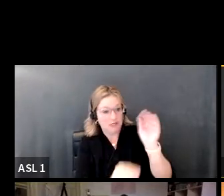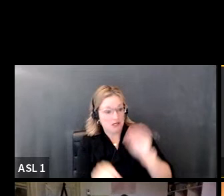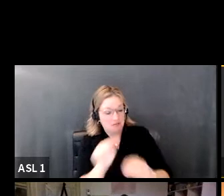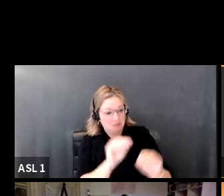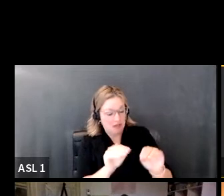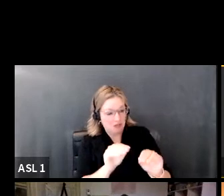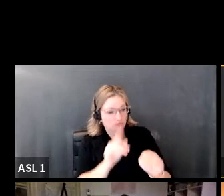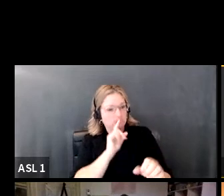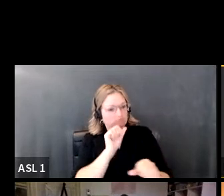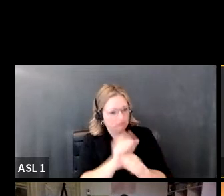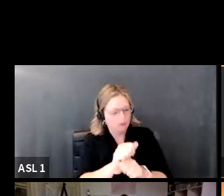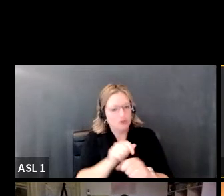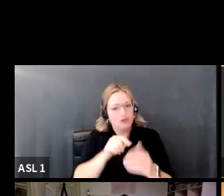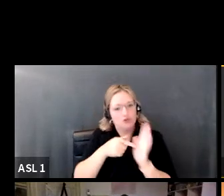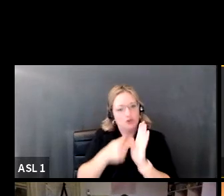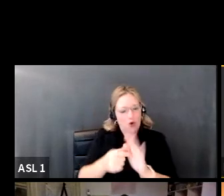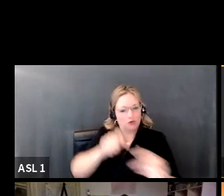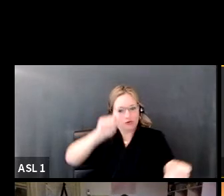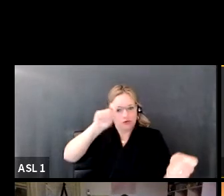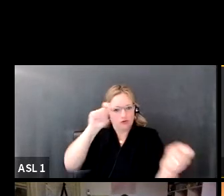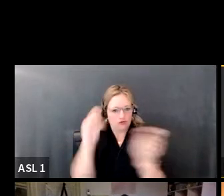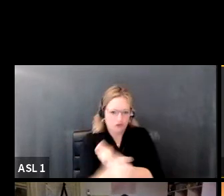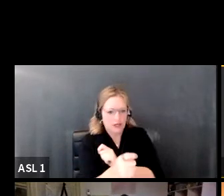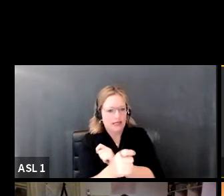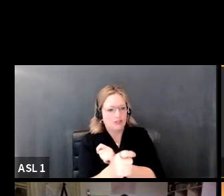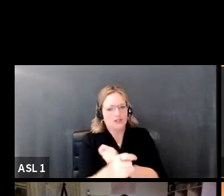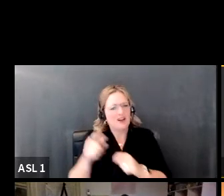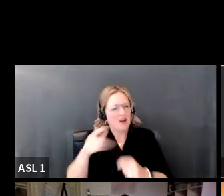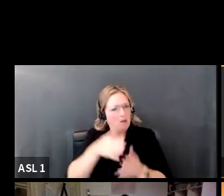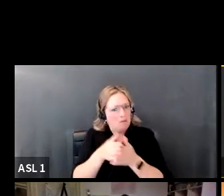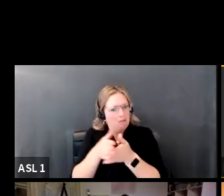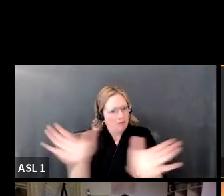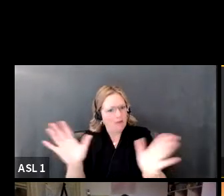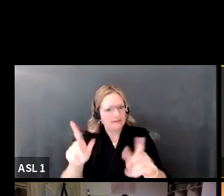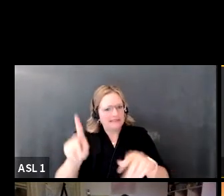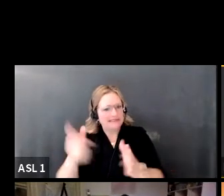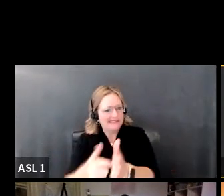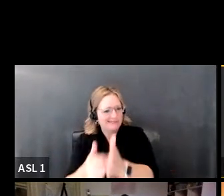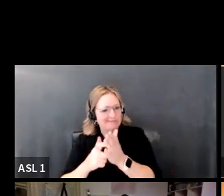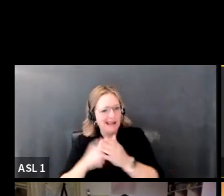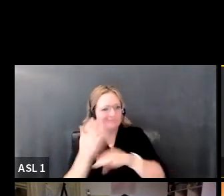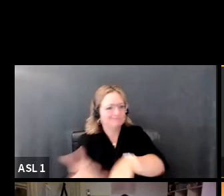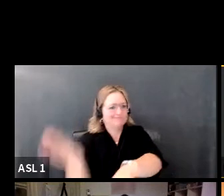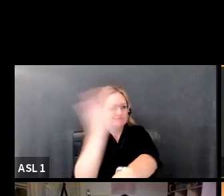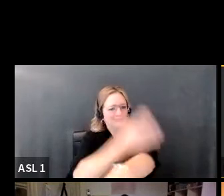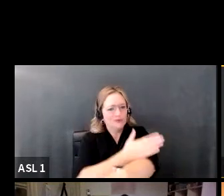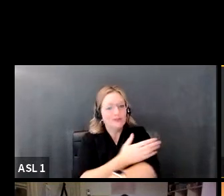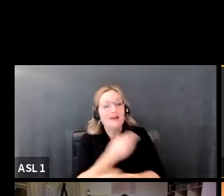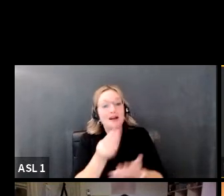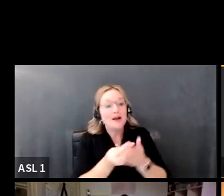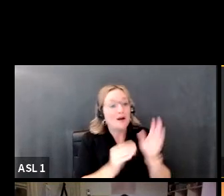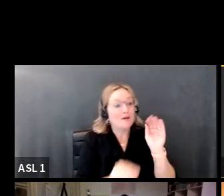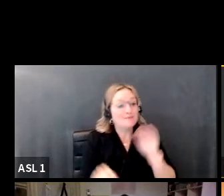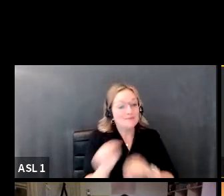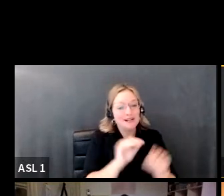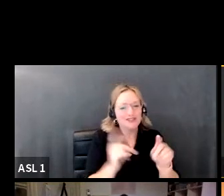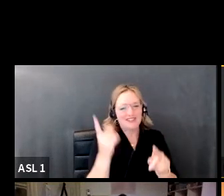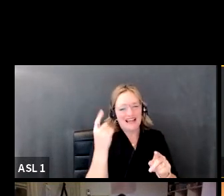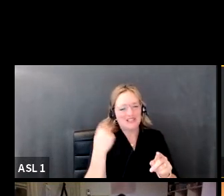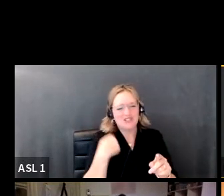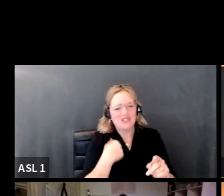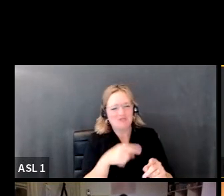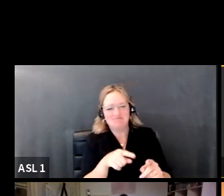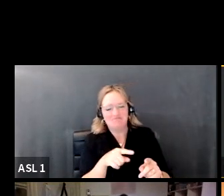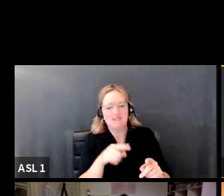service delivery that the public is demanding let me just say that there are many